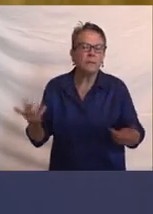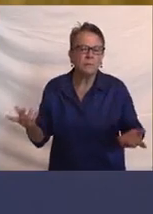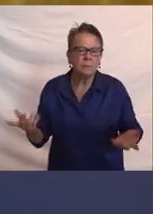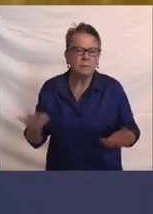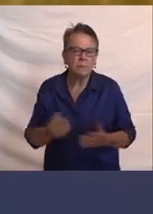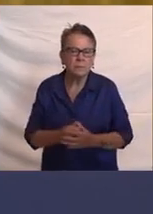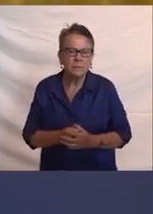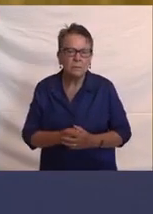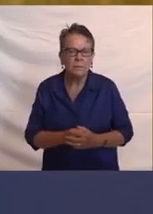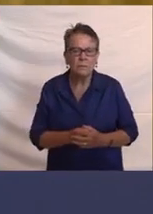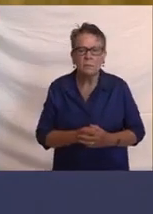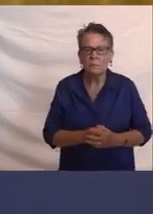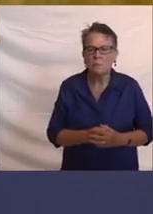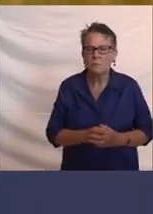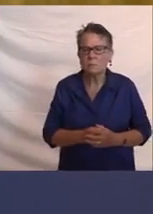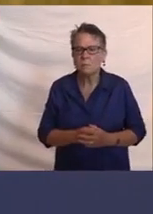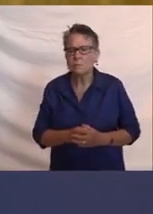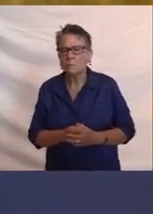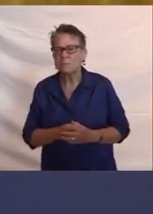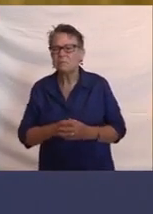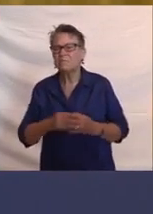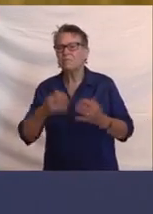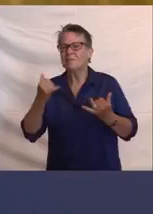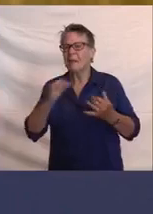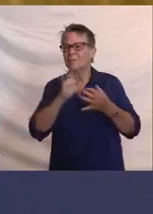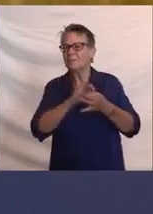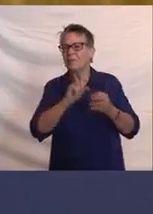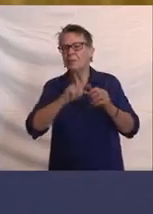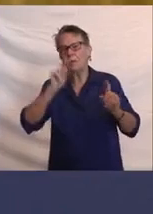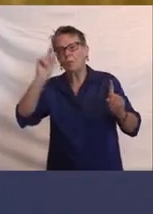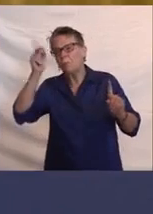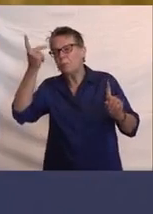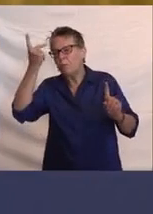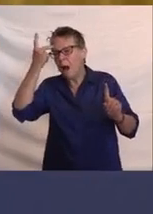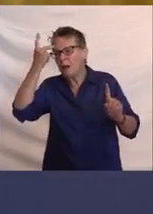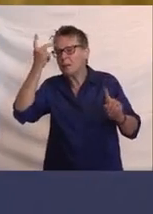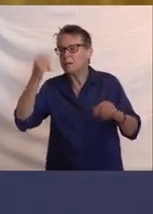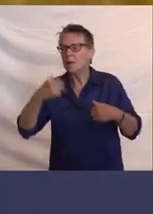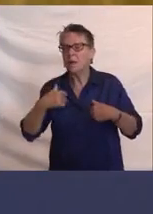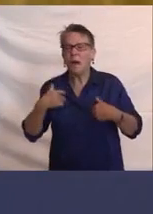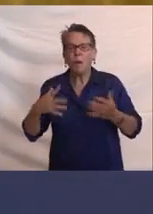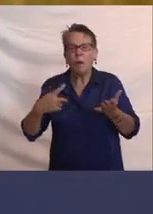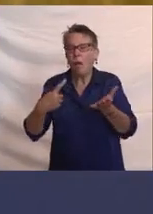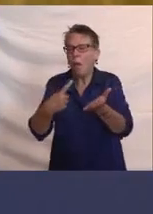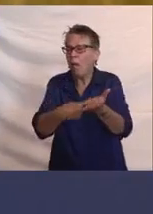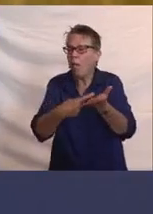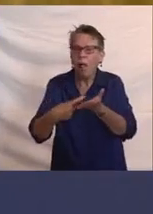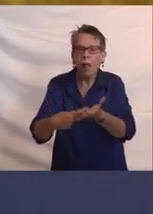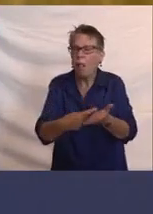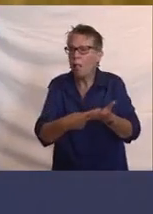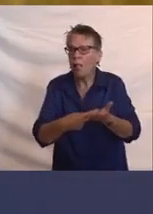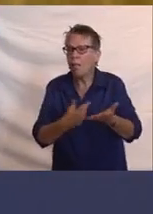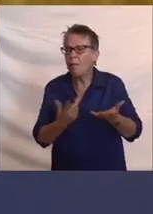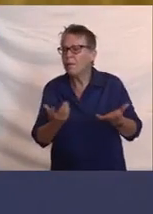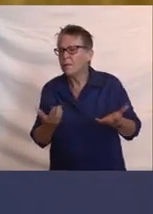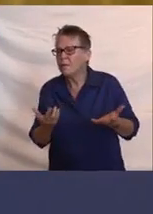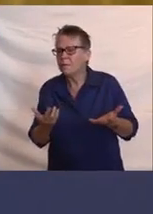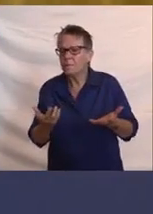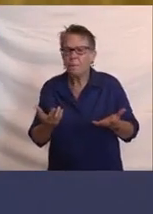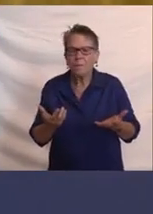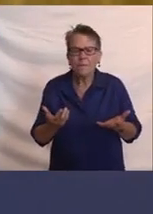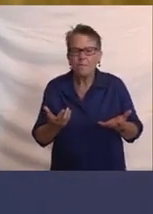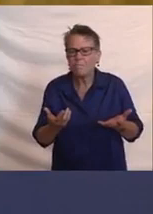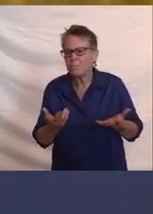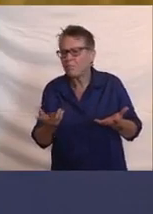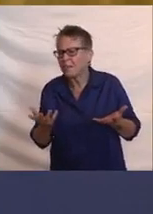want to, as always, keep that out of here, but I would say is we go up on the wire without a net somewhere between 1 to 6